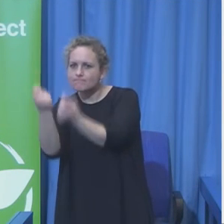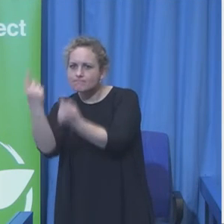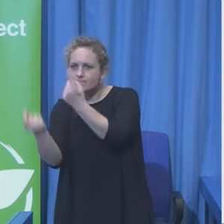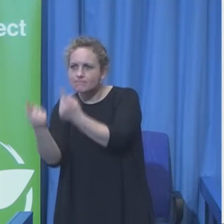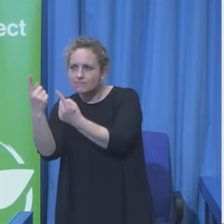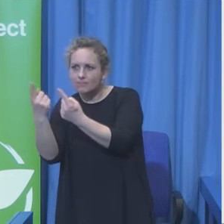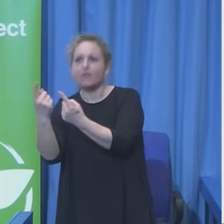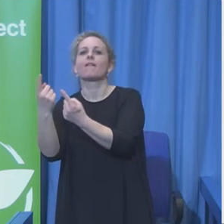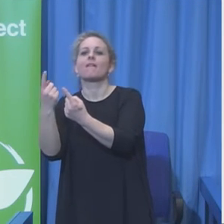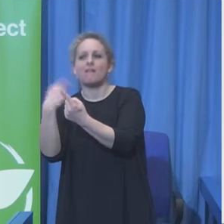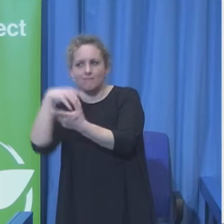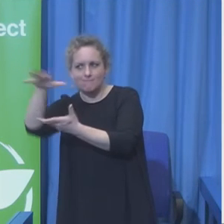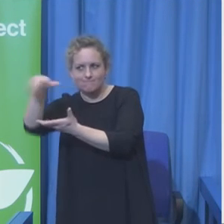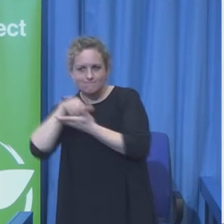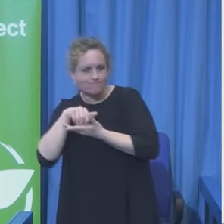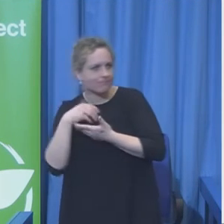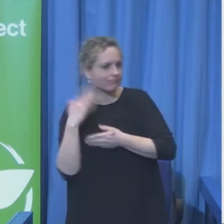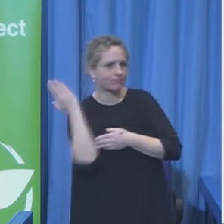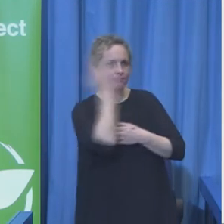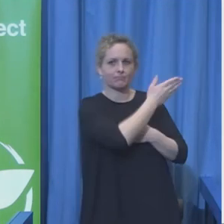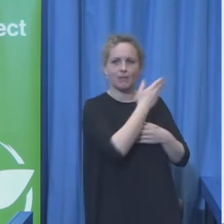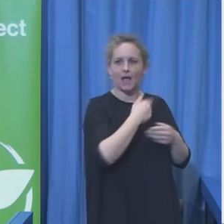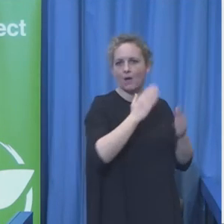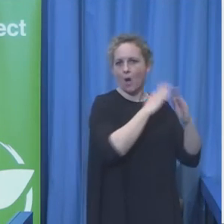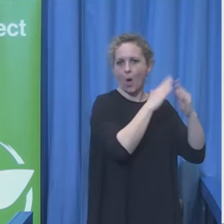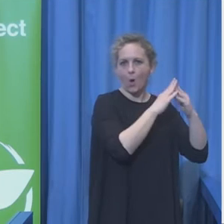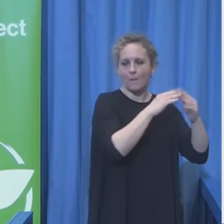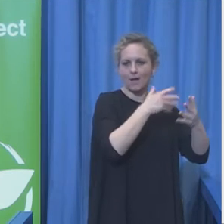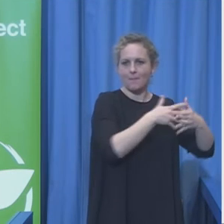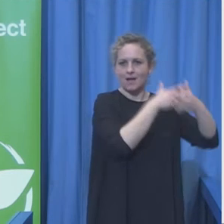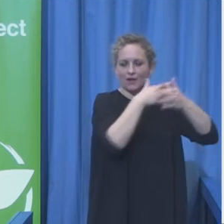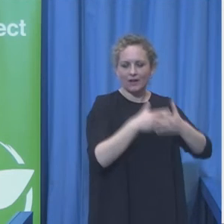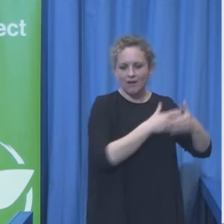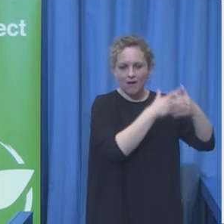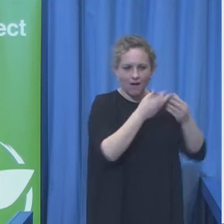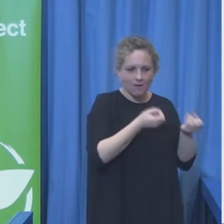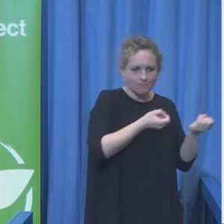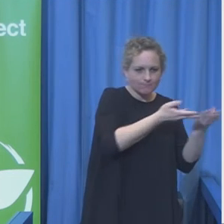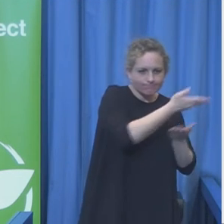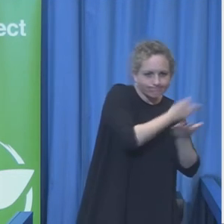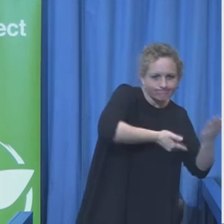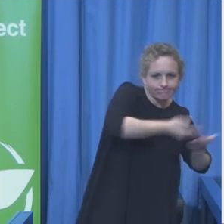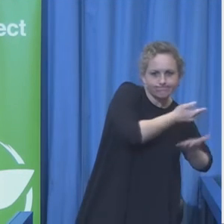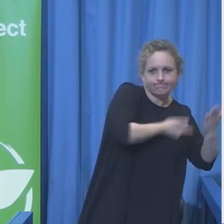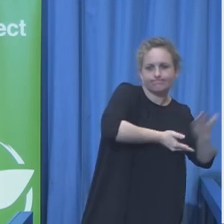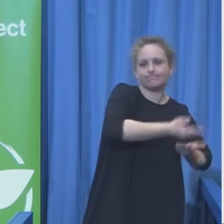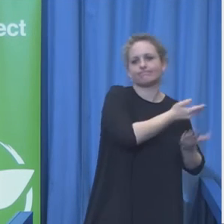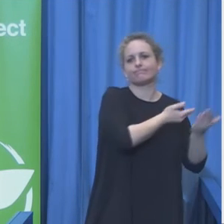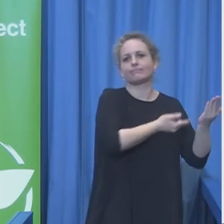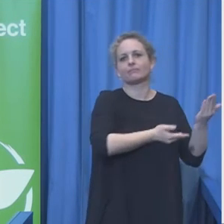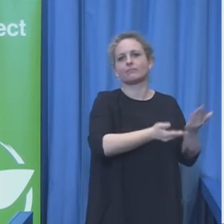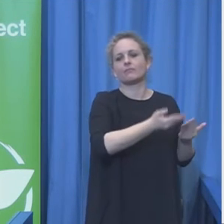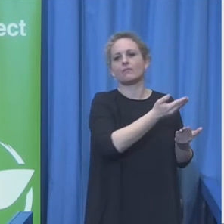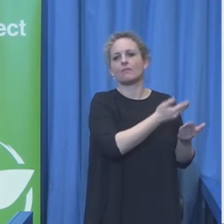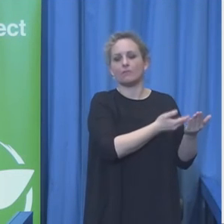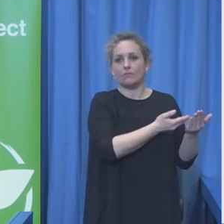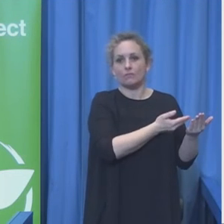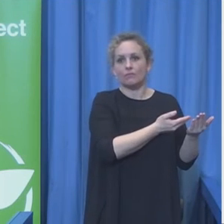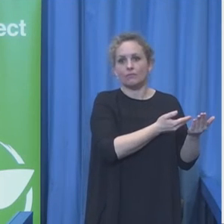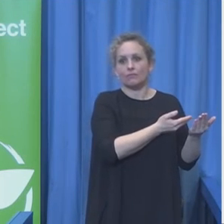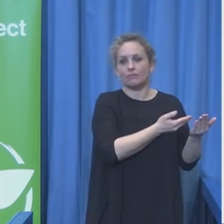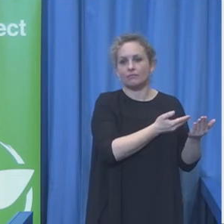one of the things that we're doing as an institute is we started our first Harkin International Disability Employment Summit that happened